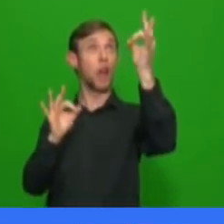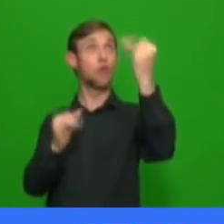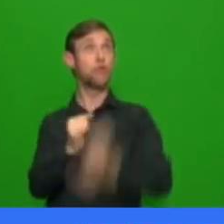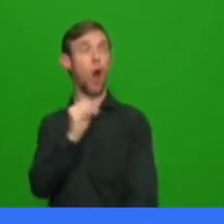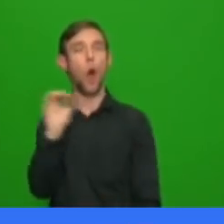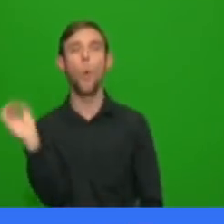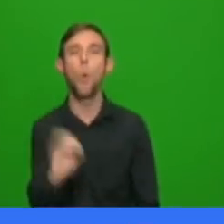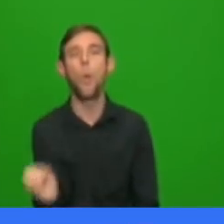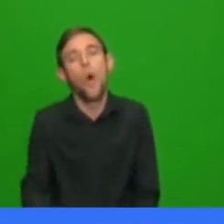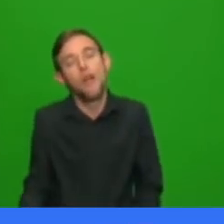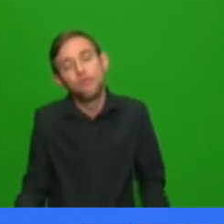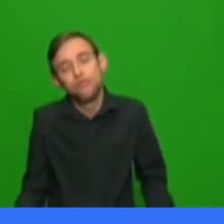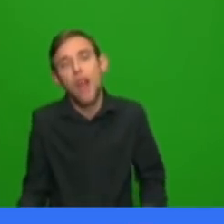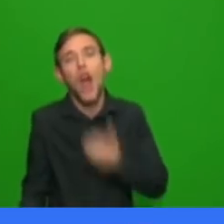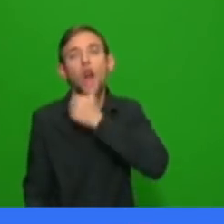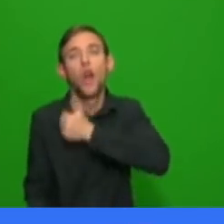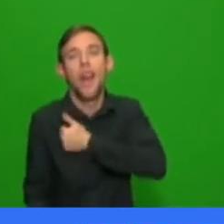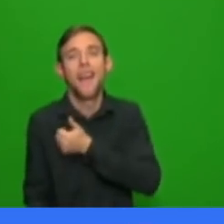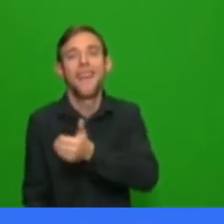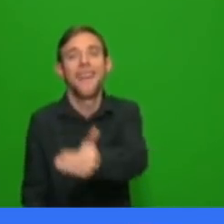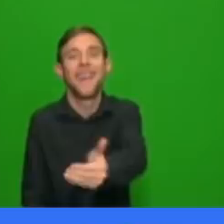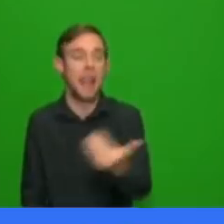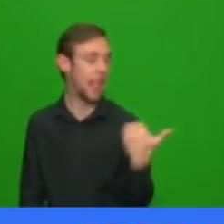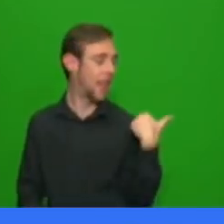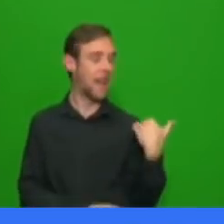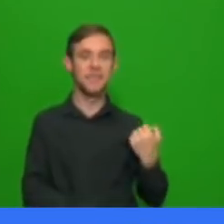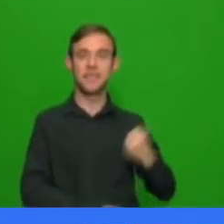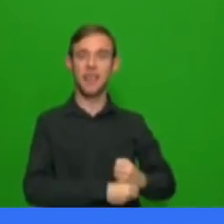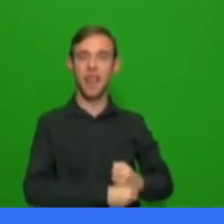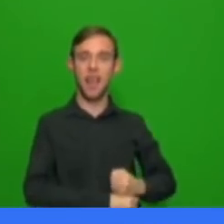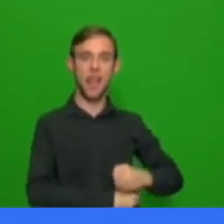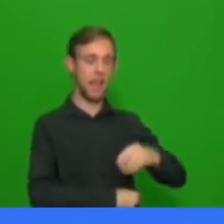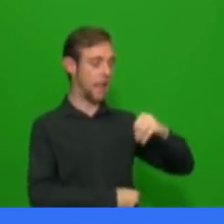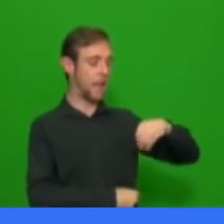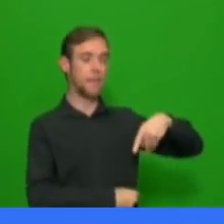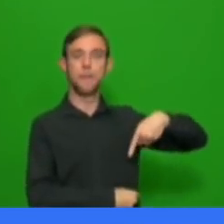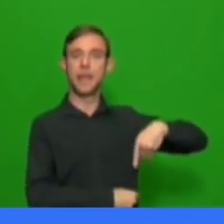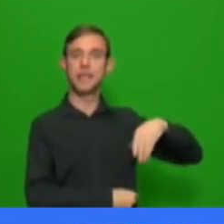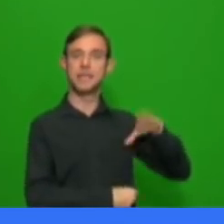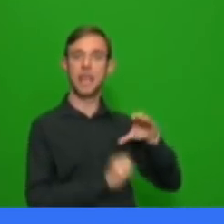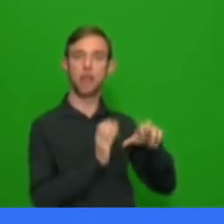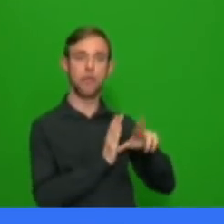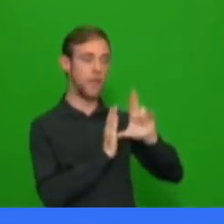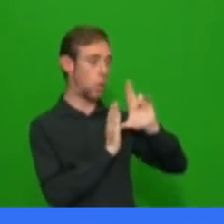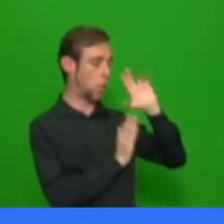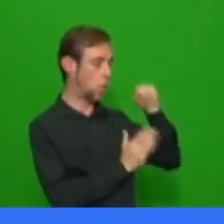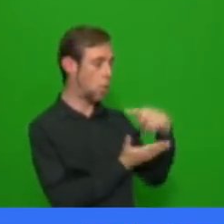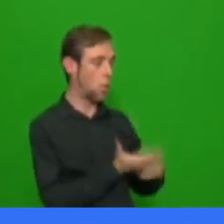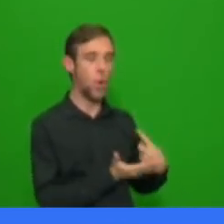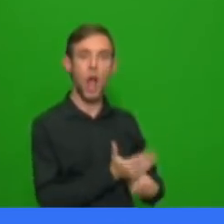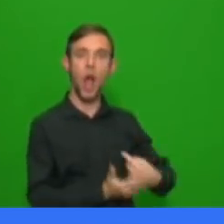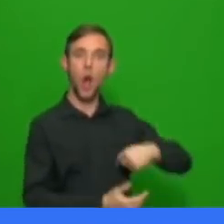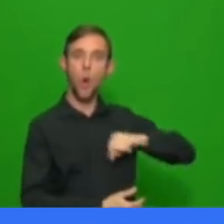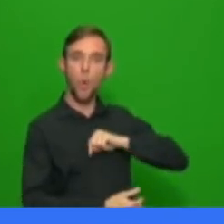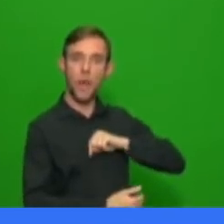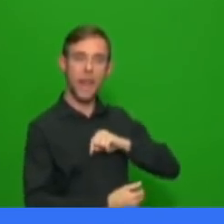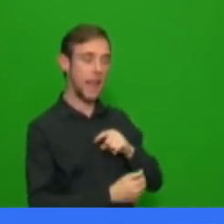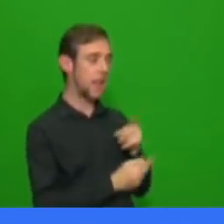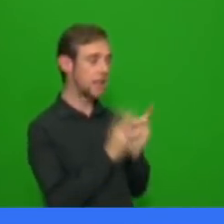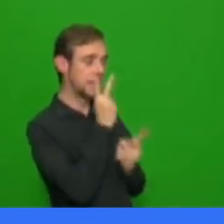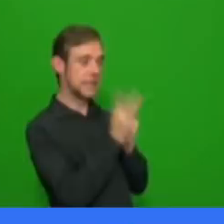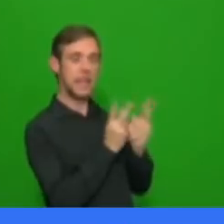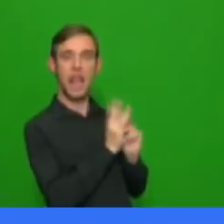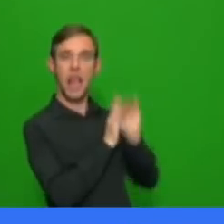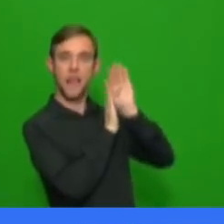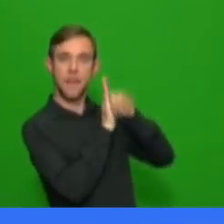this study, and last year in the monetary policy review, we compared inflation outcomes over